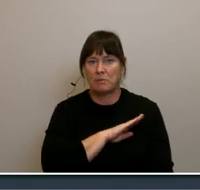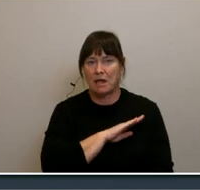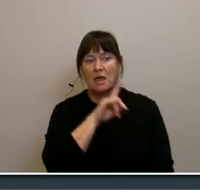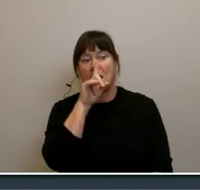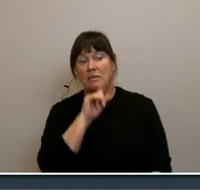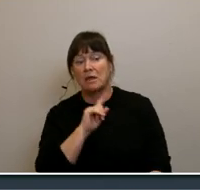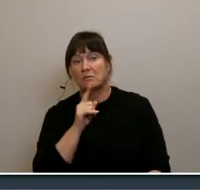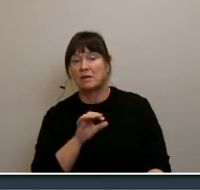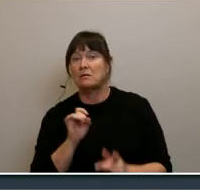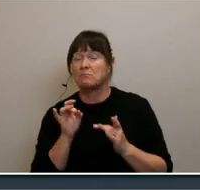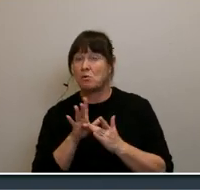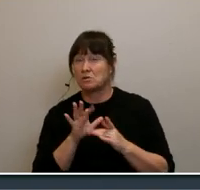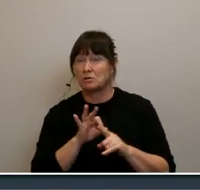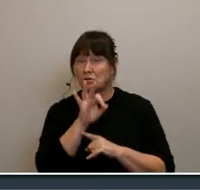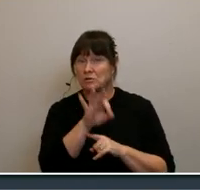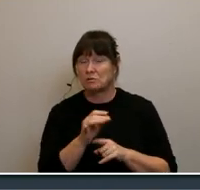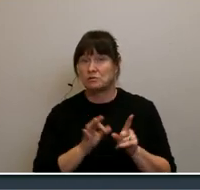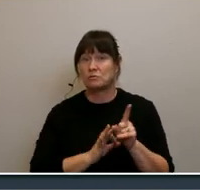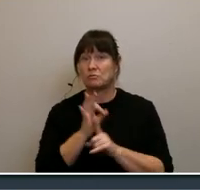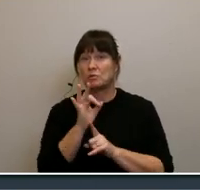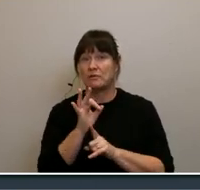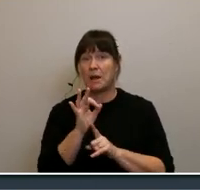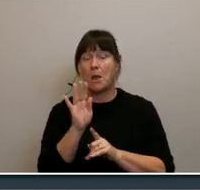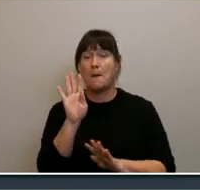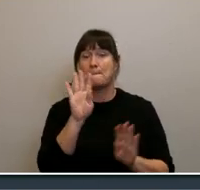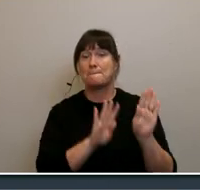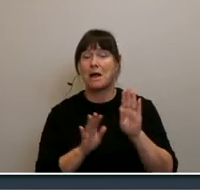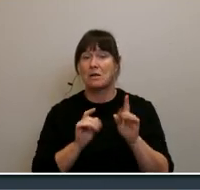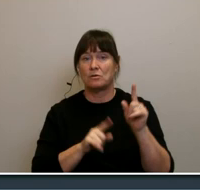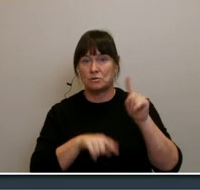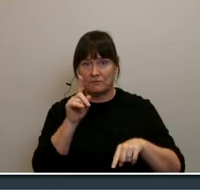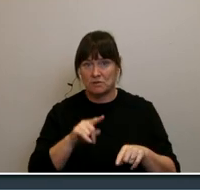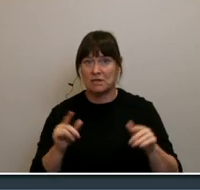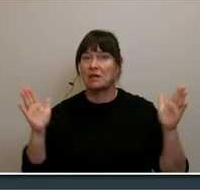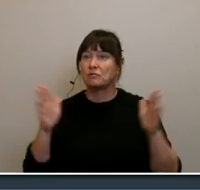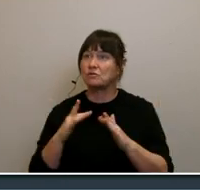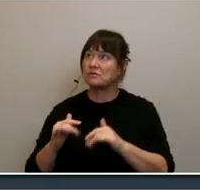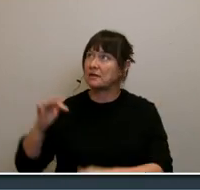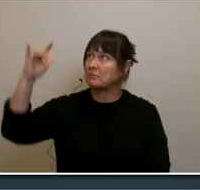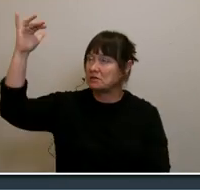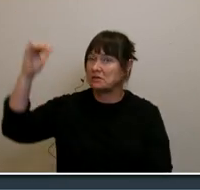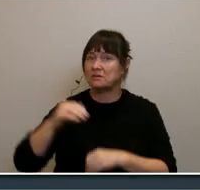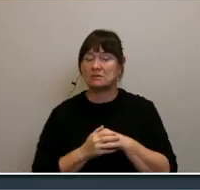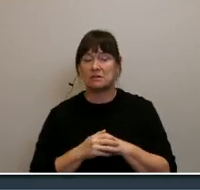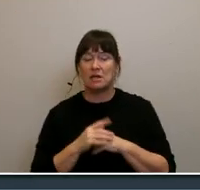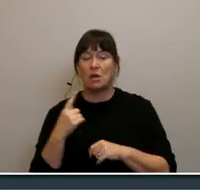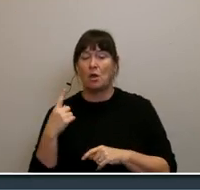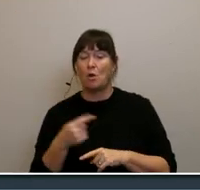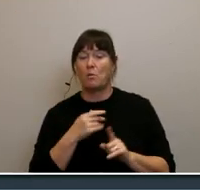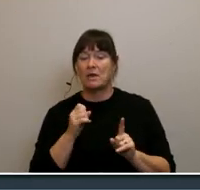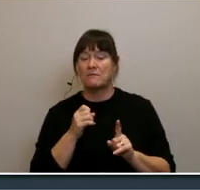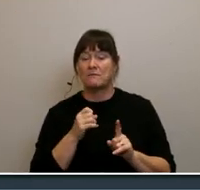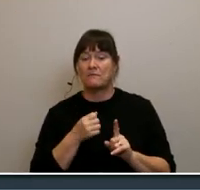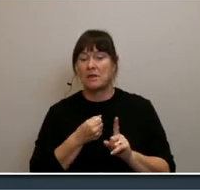improving biodiversity and reducing carbon emissions. And because of that, we've emphasized that any